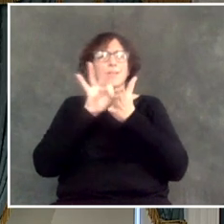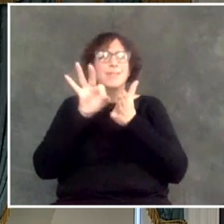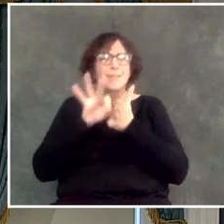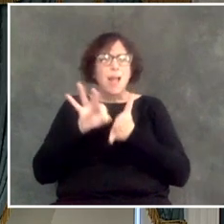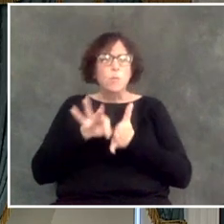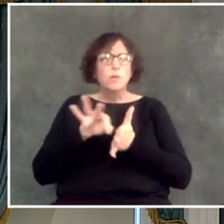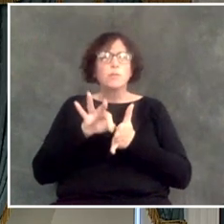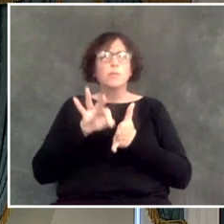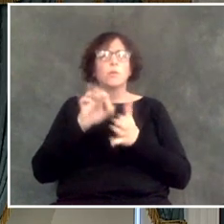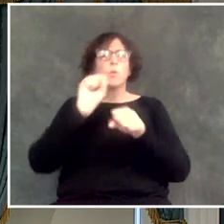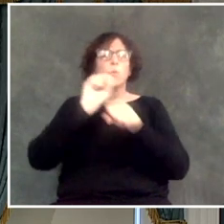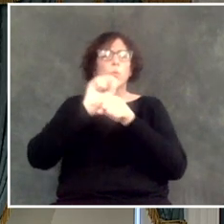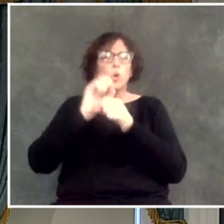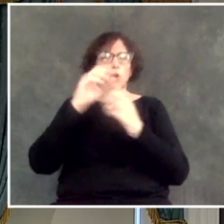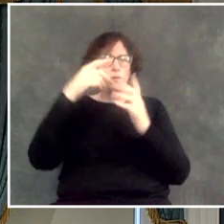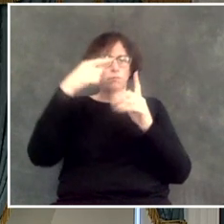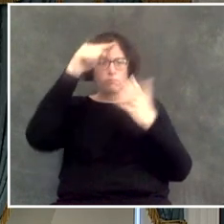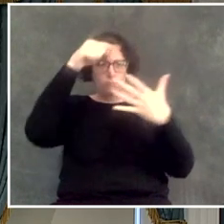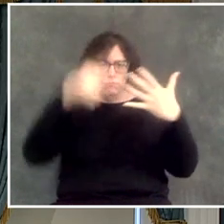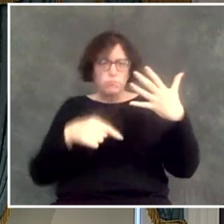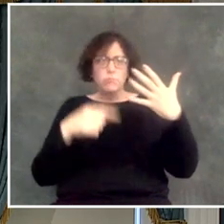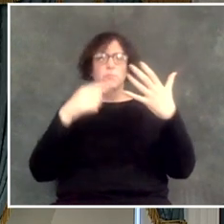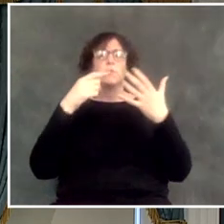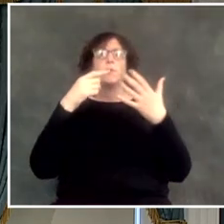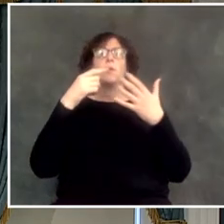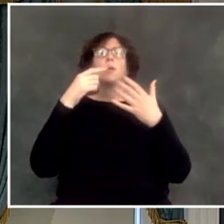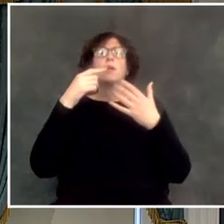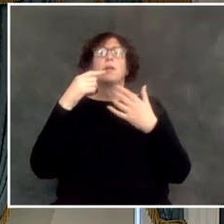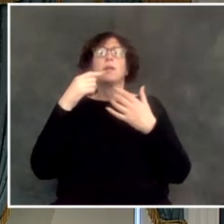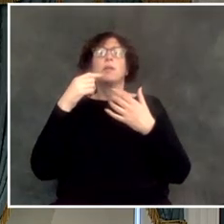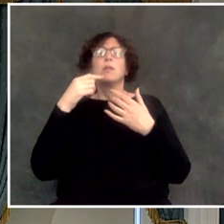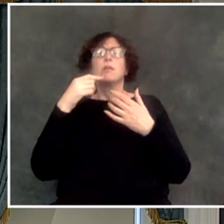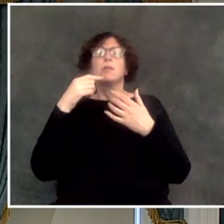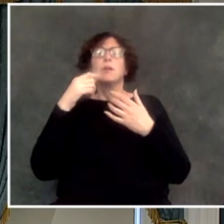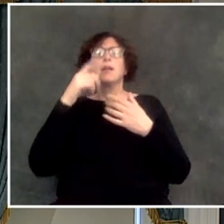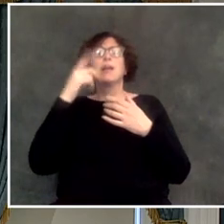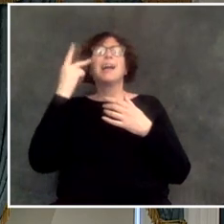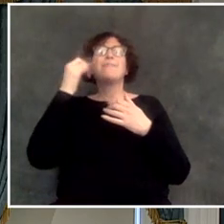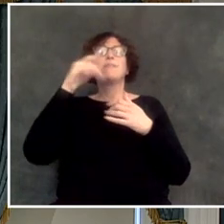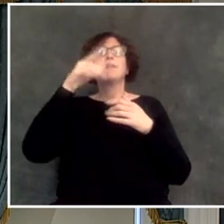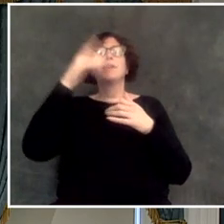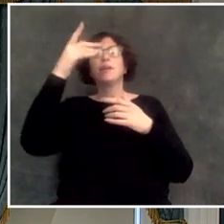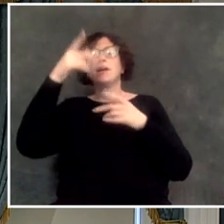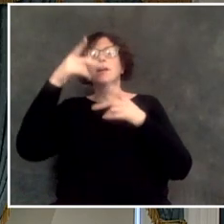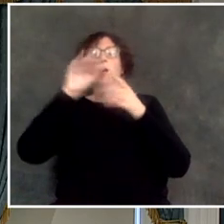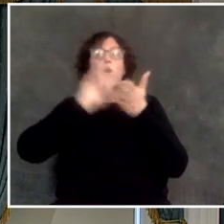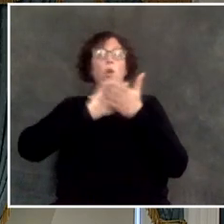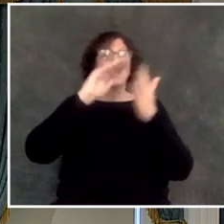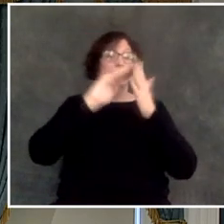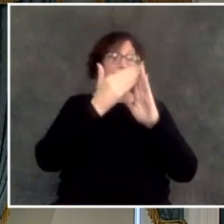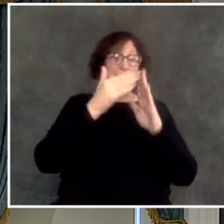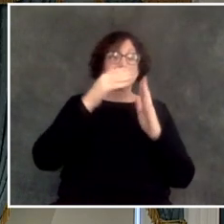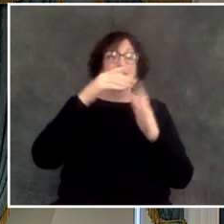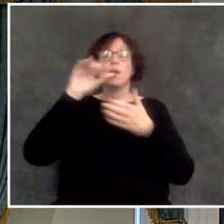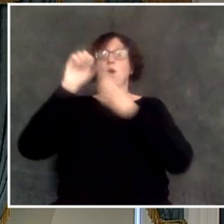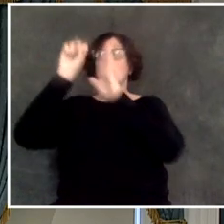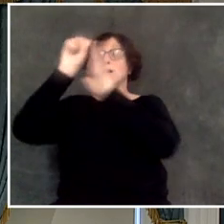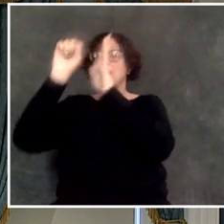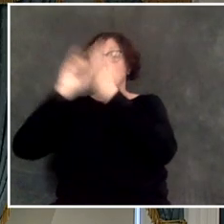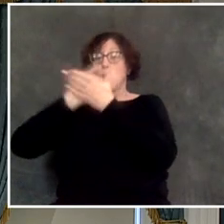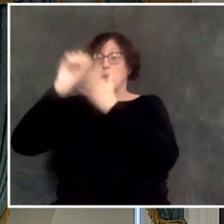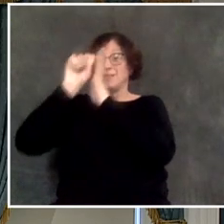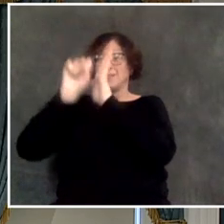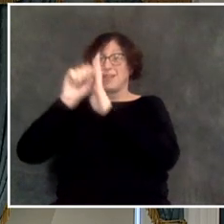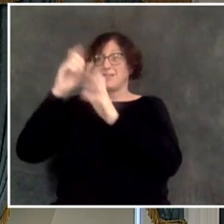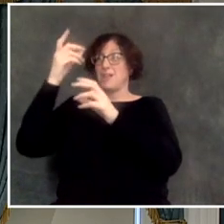And Doctor, you'll go through those answers, and then I have another update I want to give Sydney after that. You go ahead. Certainly. So in terms of the